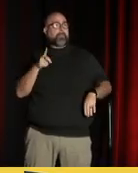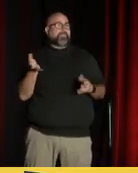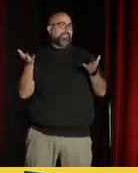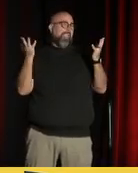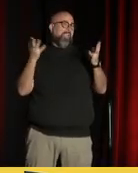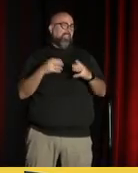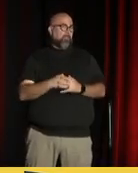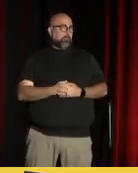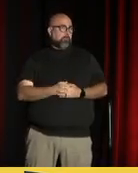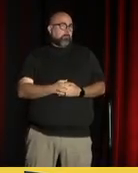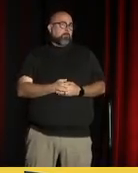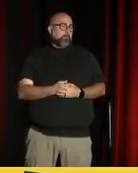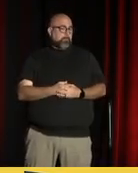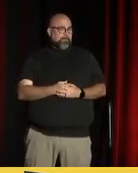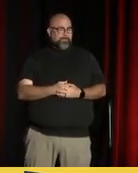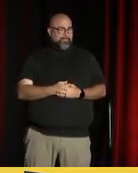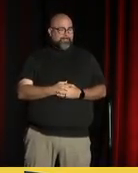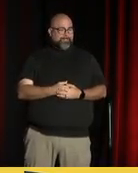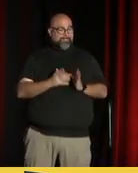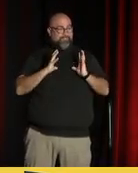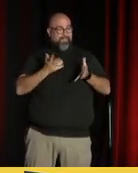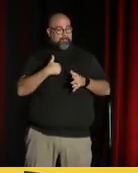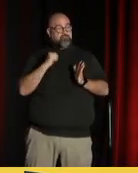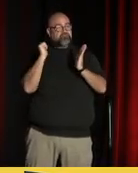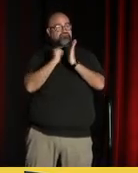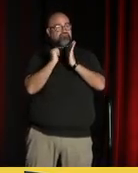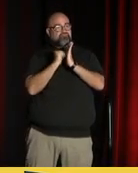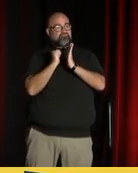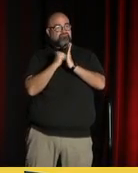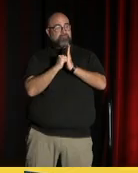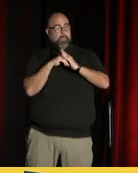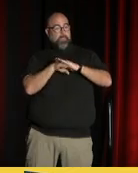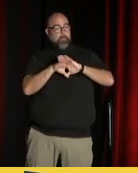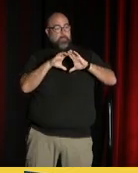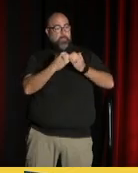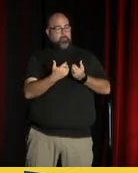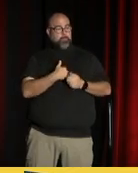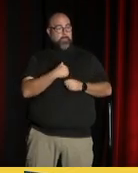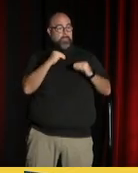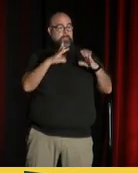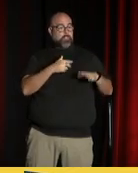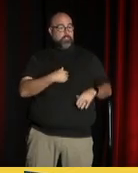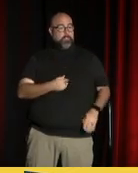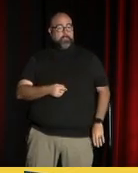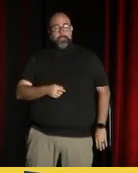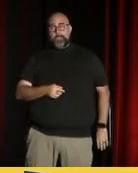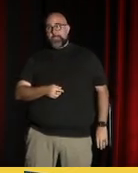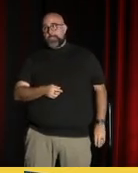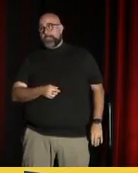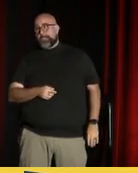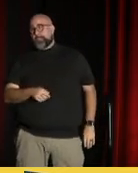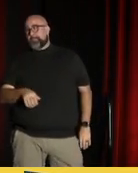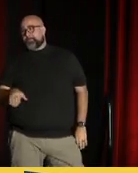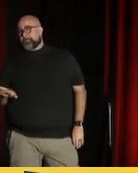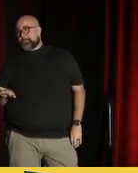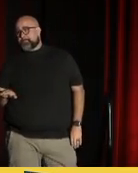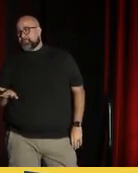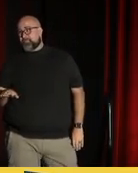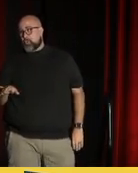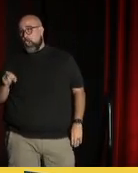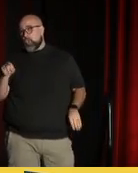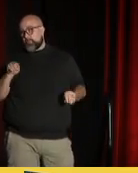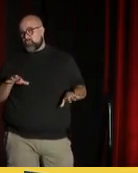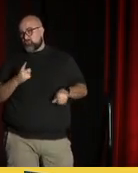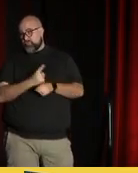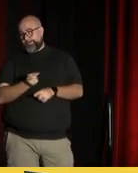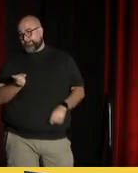class, So I knocked on the door to go in this classroom, and the teacher slid out the door really quickly, and she looked at me and she goes, "You're the